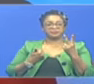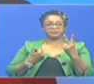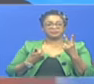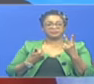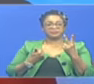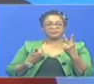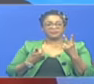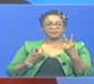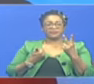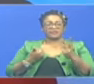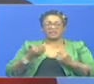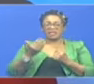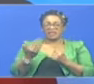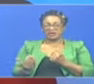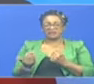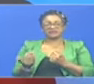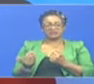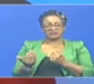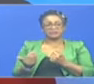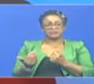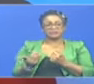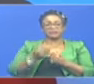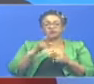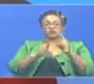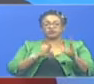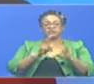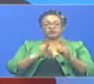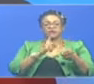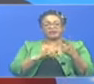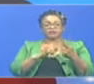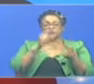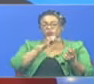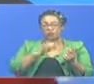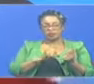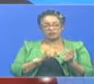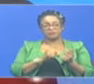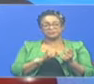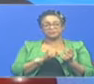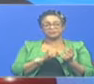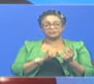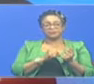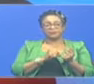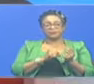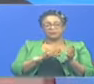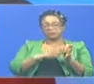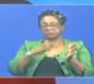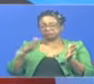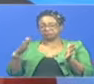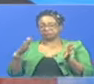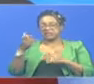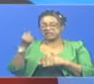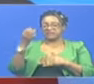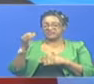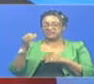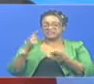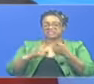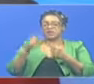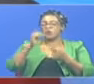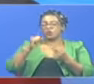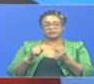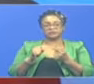The youngest case is 22 years old, while the oldest is 50 years.